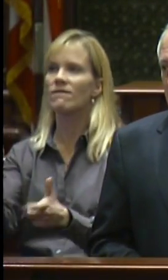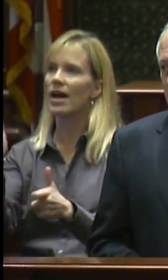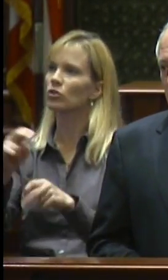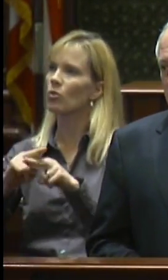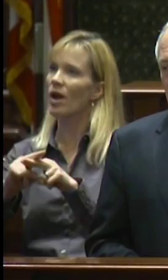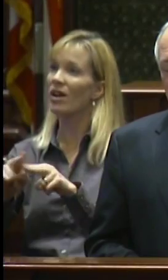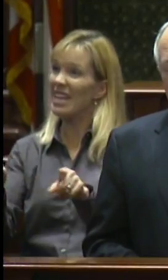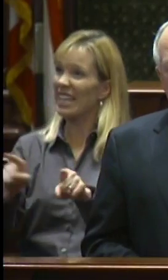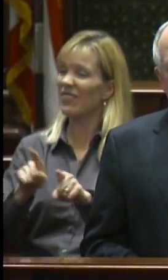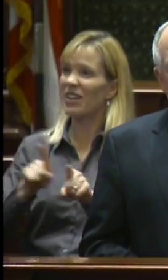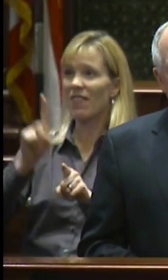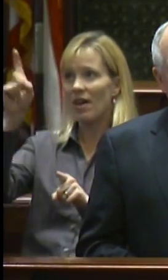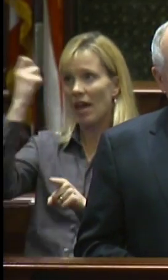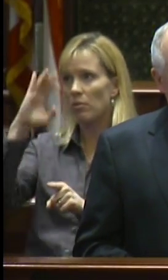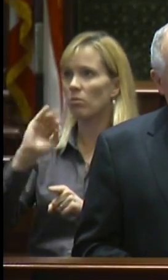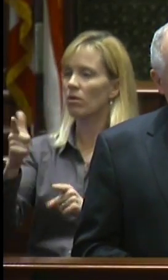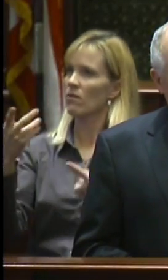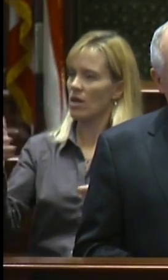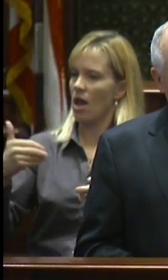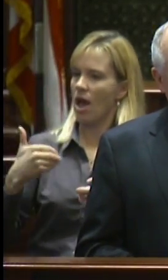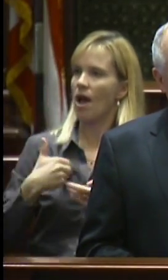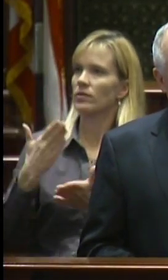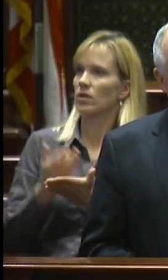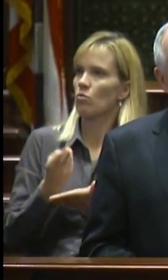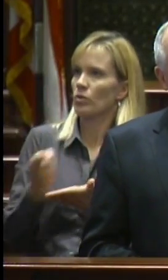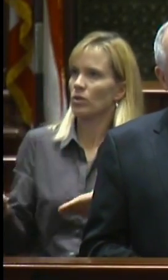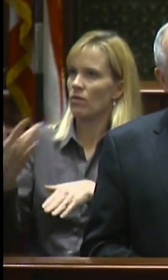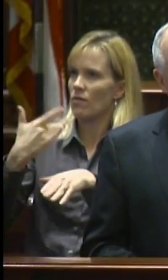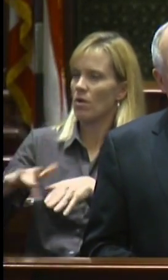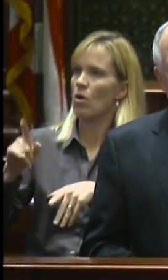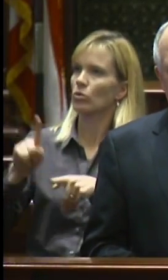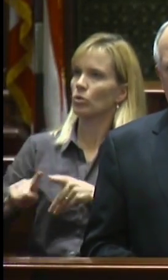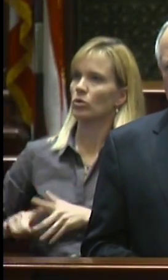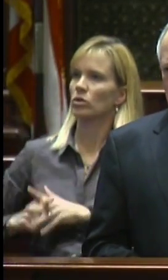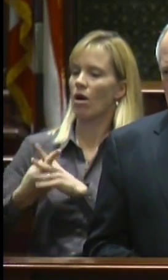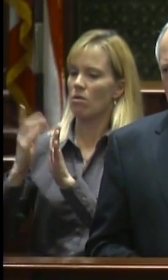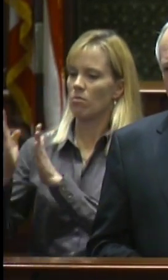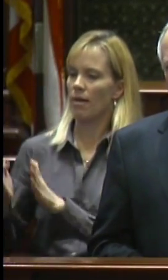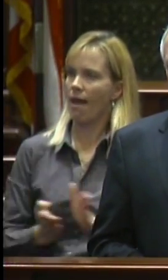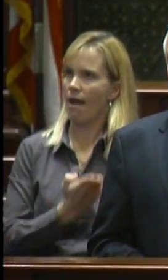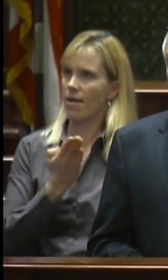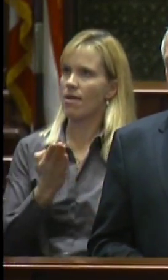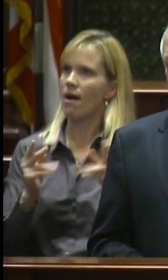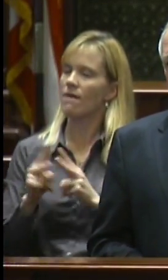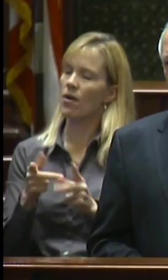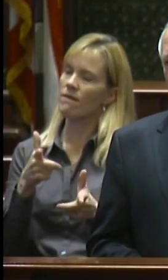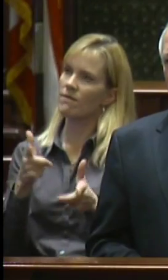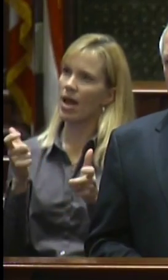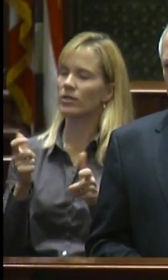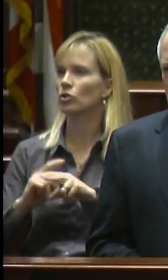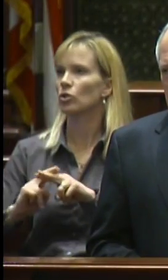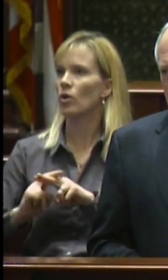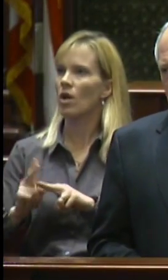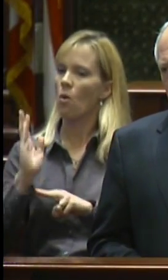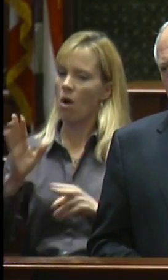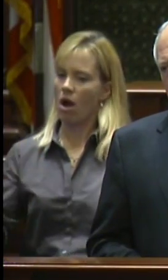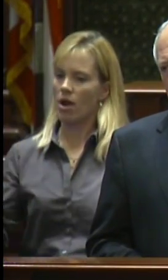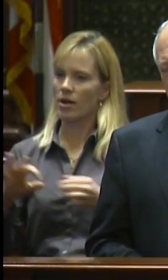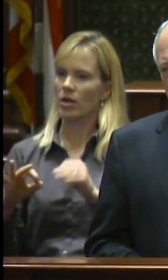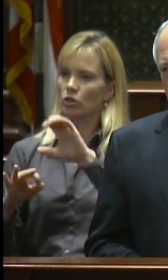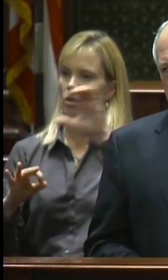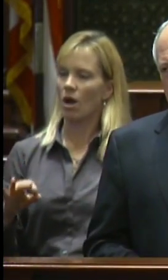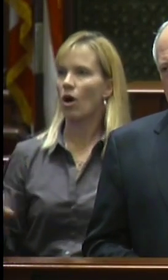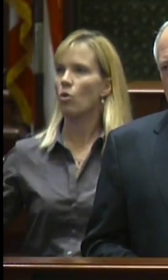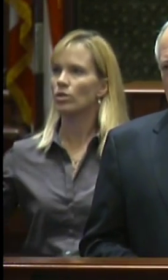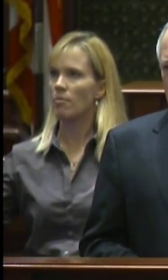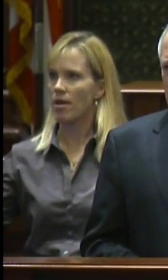in our capital bill, we have some resources available to begin planning a very fast train that would connect Chicago